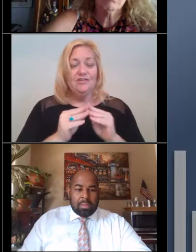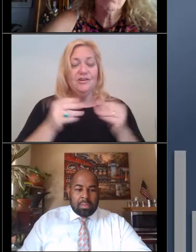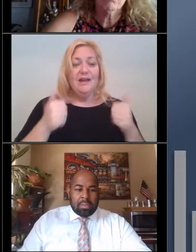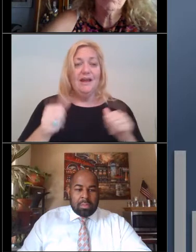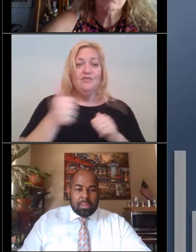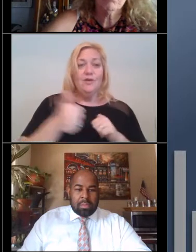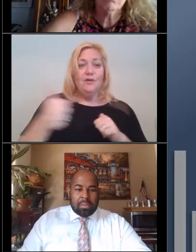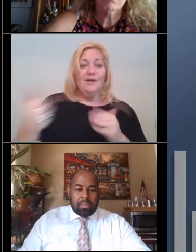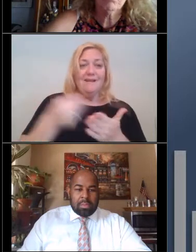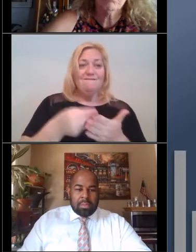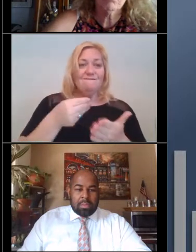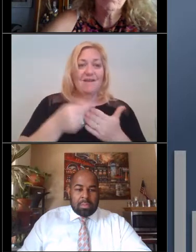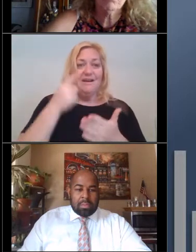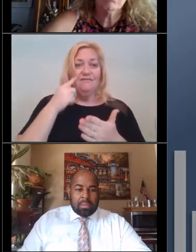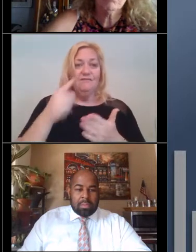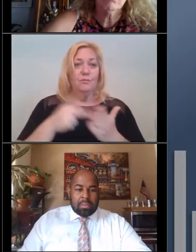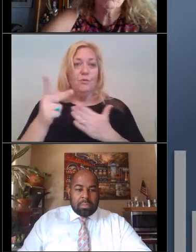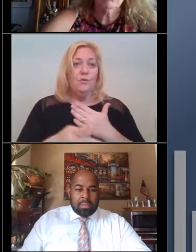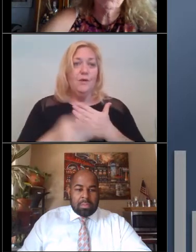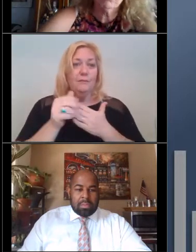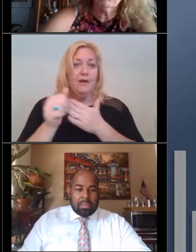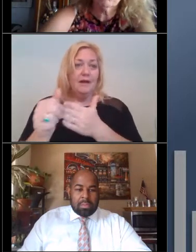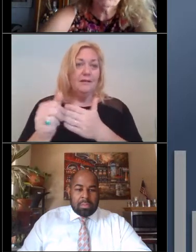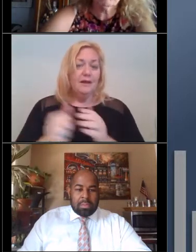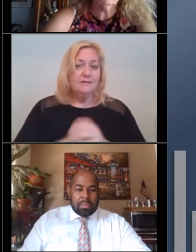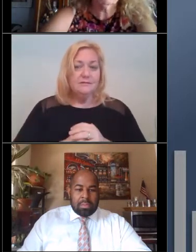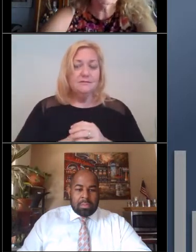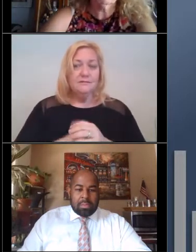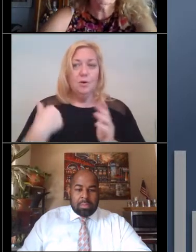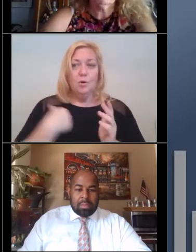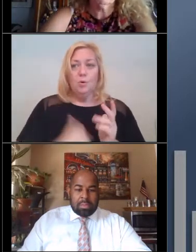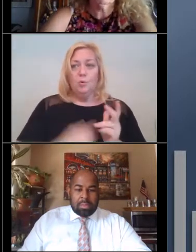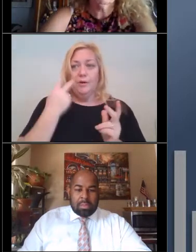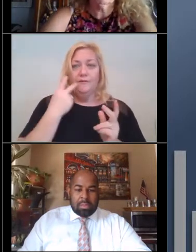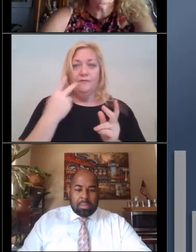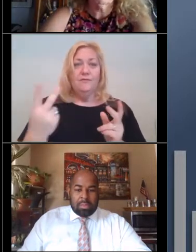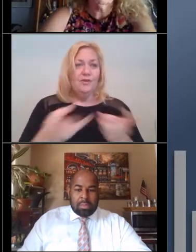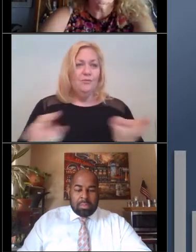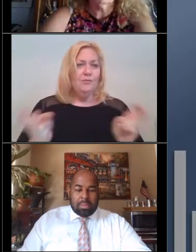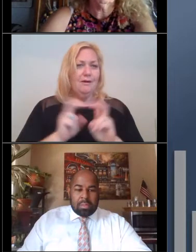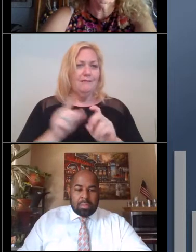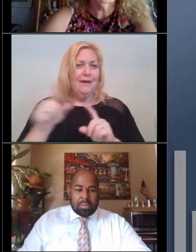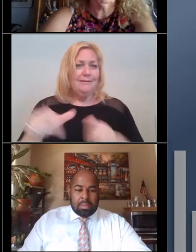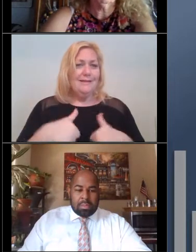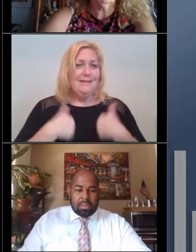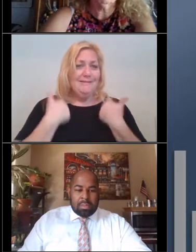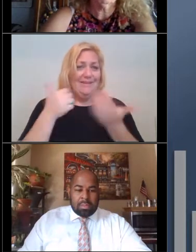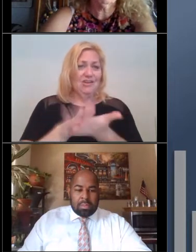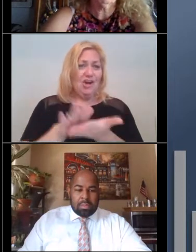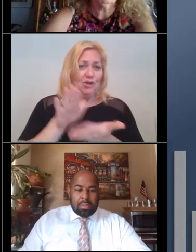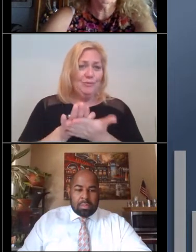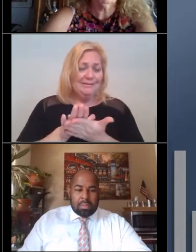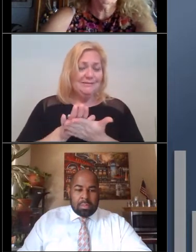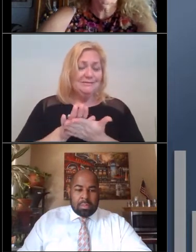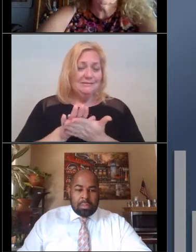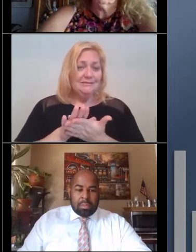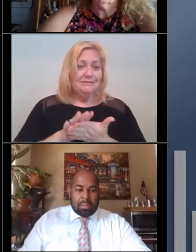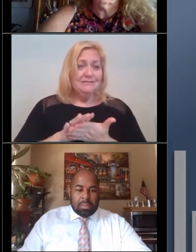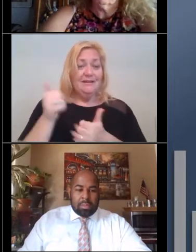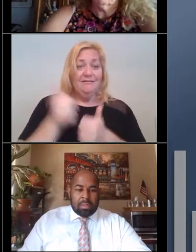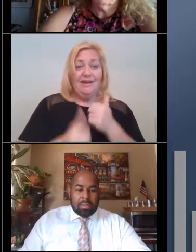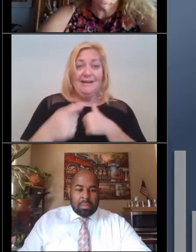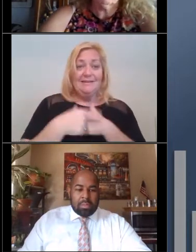transportation funding program guidelines. We envision the Roundtable charter as a living document, and if at any time